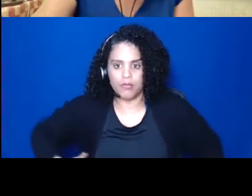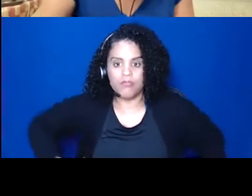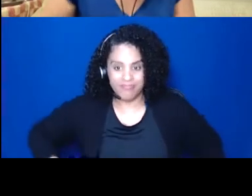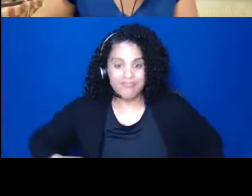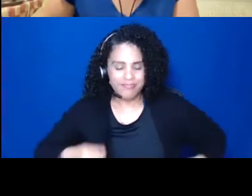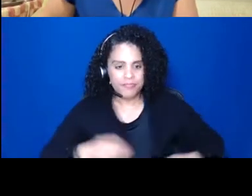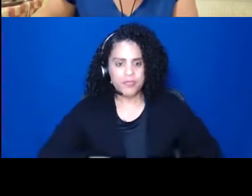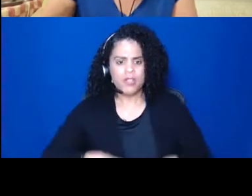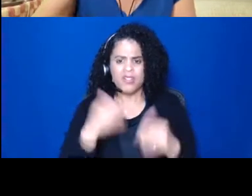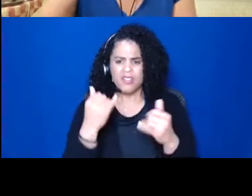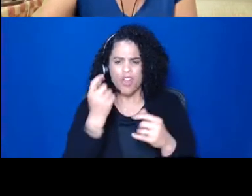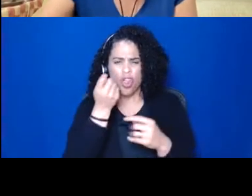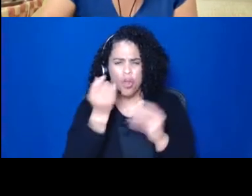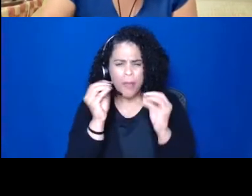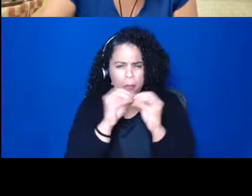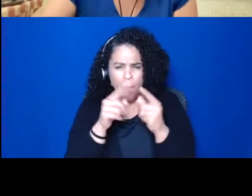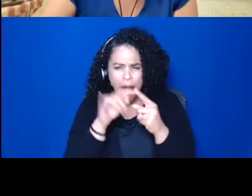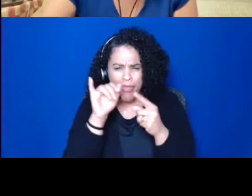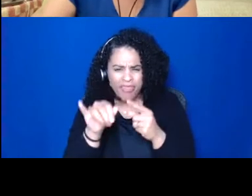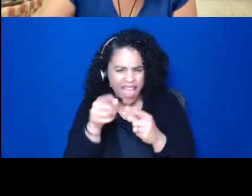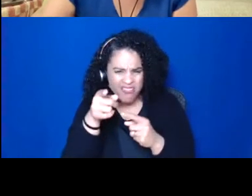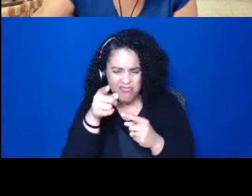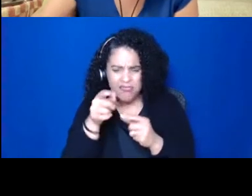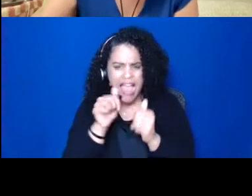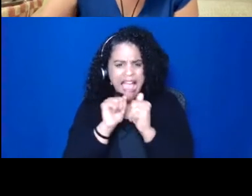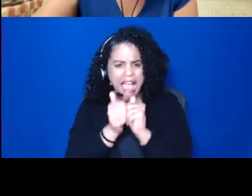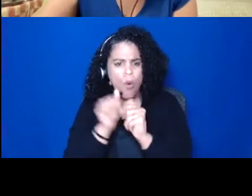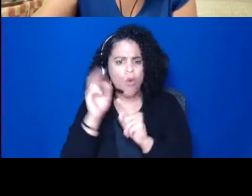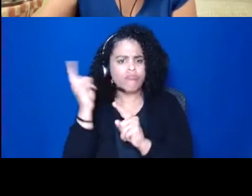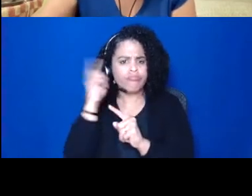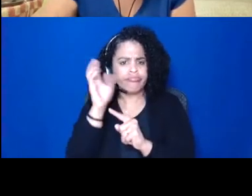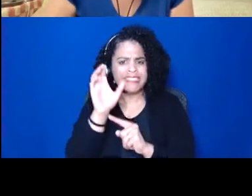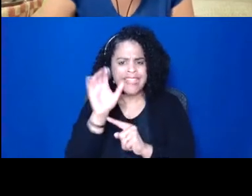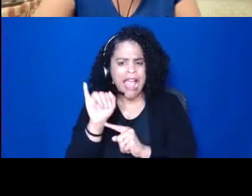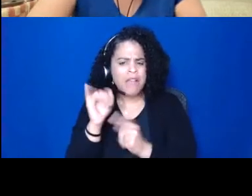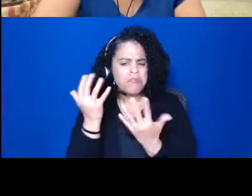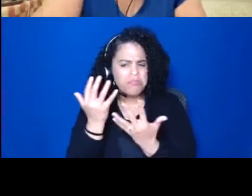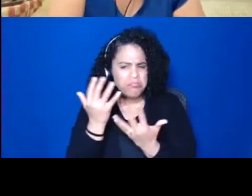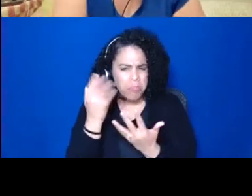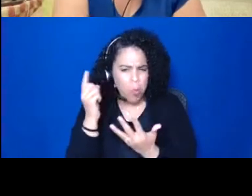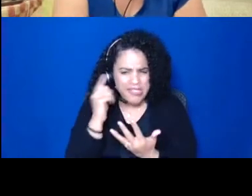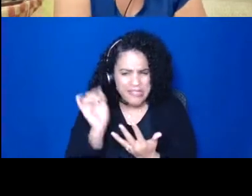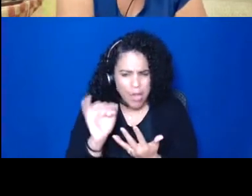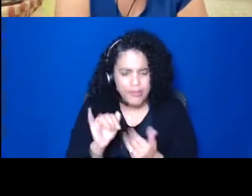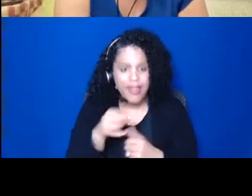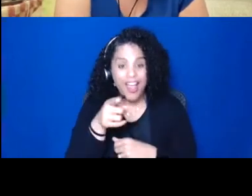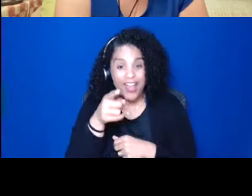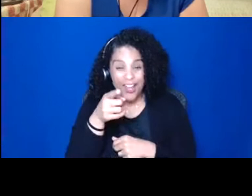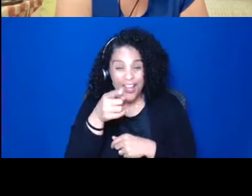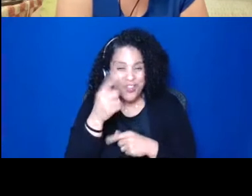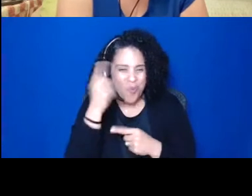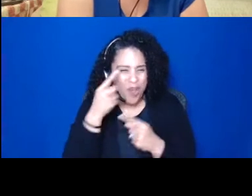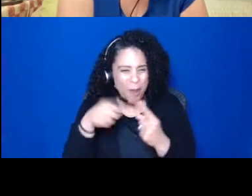Okay. So a little bit more about this issue of how cochlear implants sound. You might be wondering about those viral cochlear